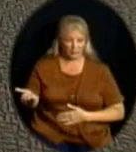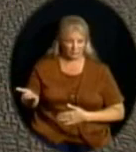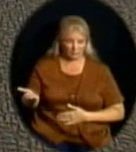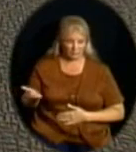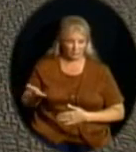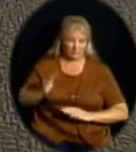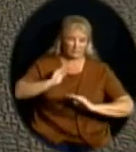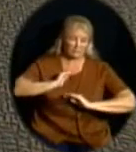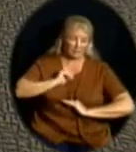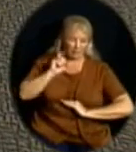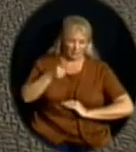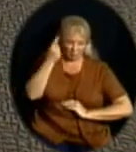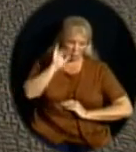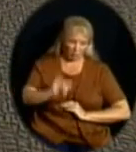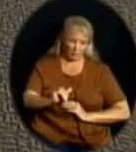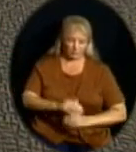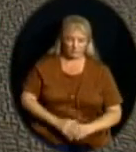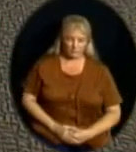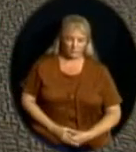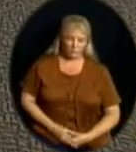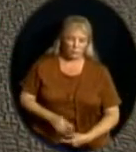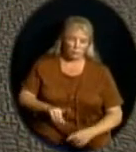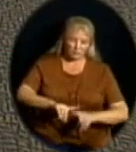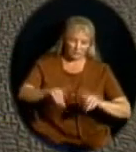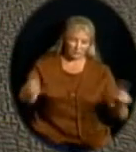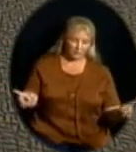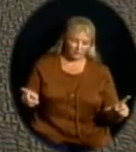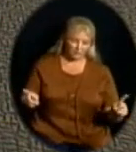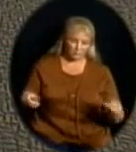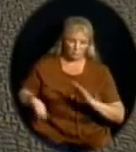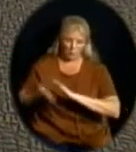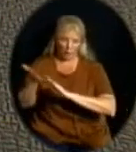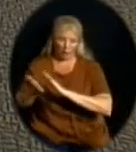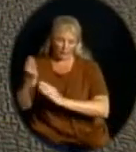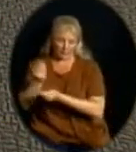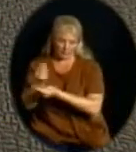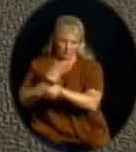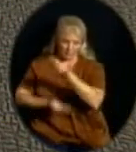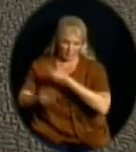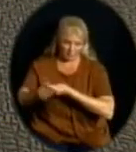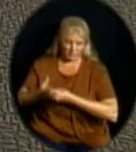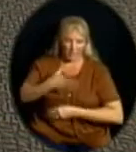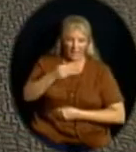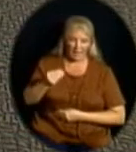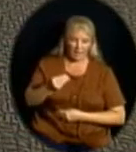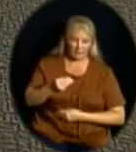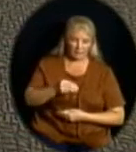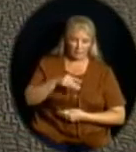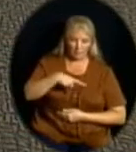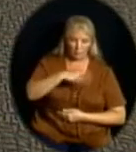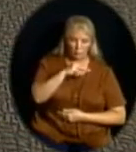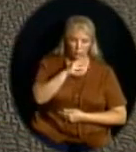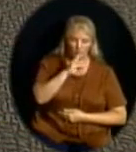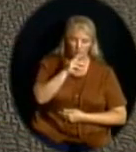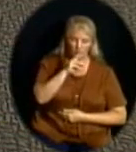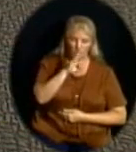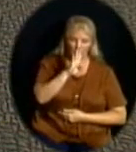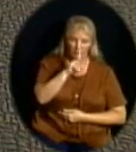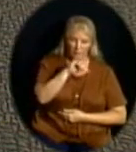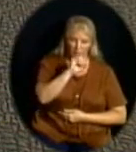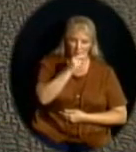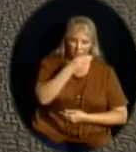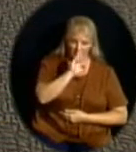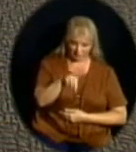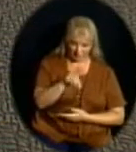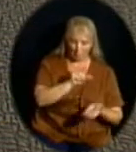between an operating budget and a published budget. So what we have historically done is created an operating budget,